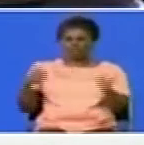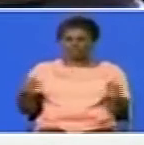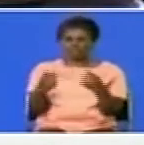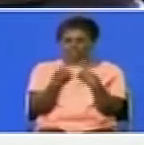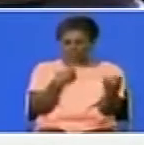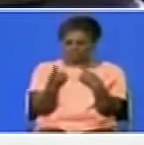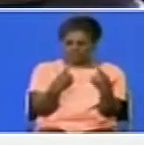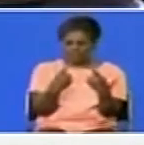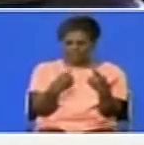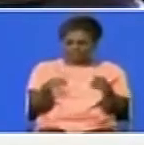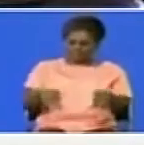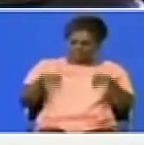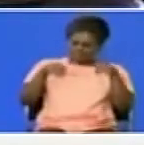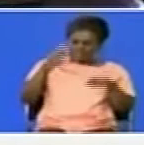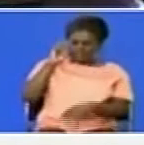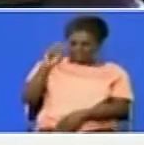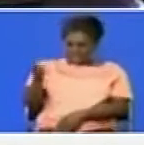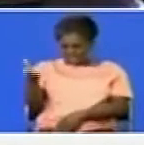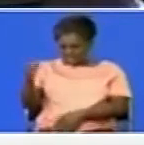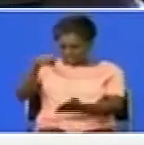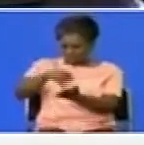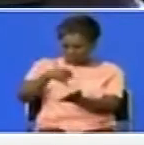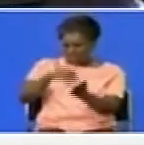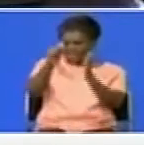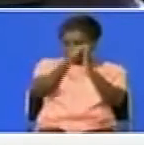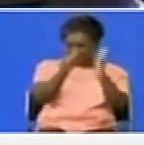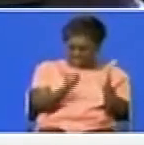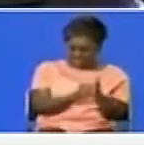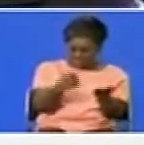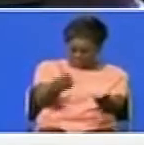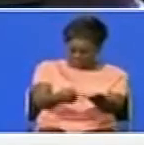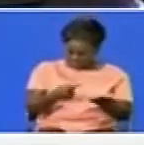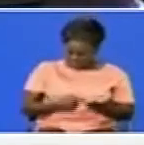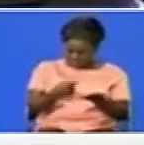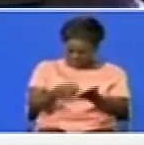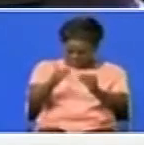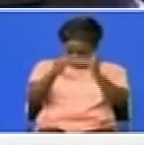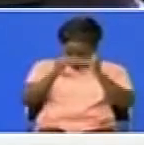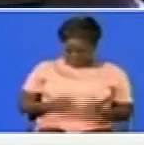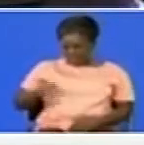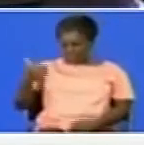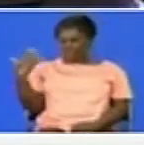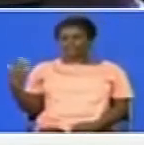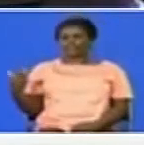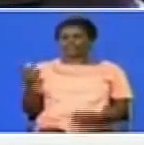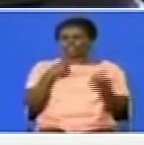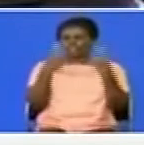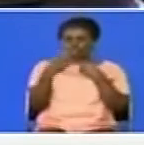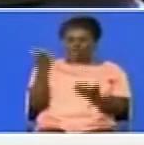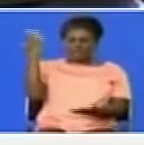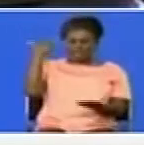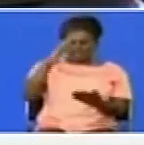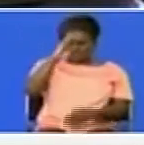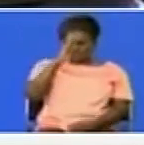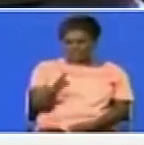Okay, all right. So we'll wait to see whether that indeed makes it onto the table for discussion. Let's move over to something else that we had talked about last